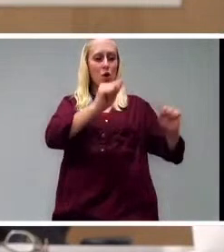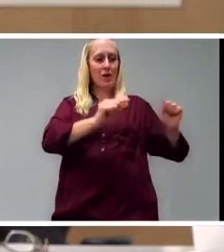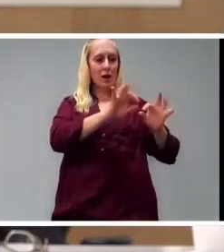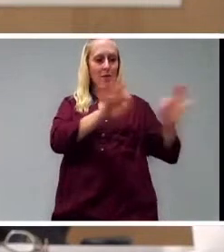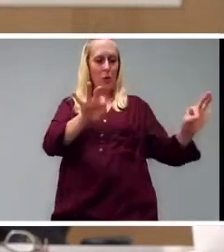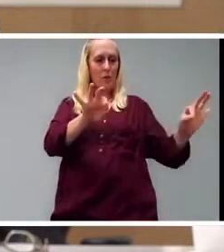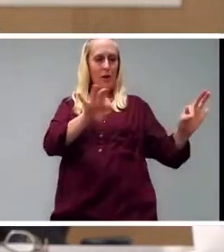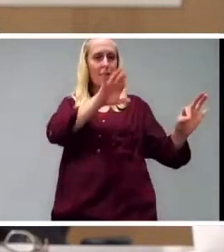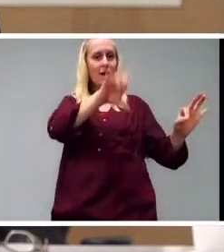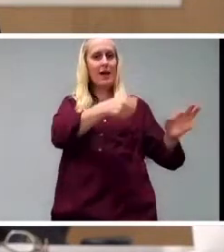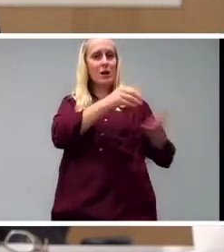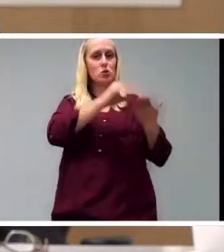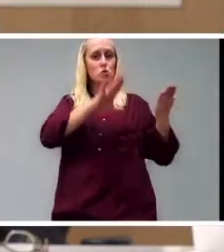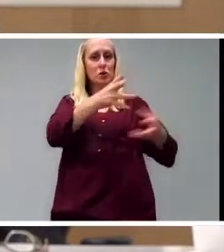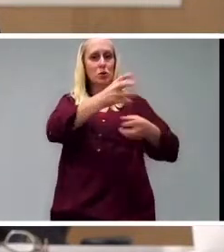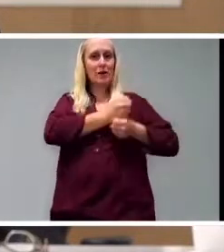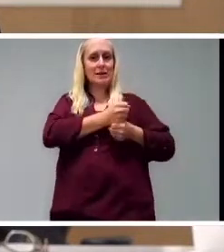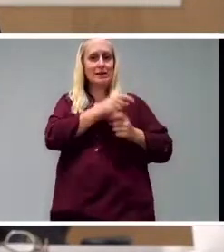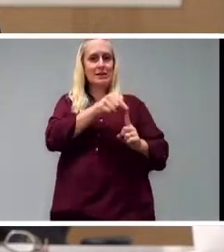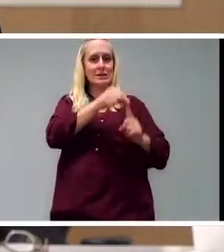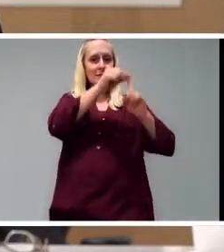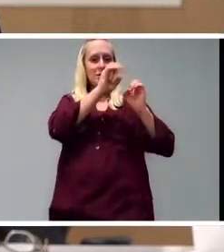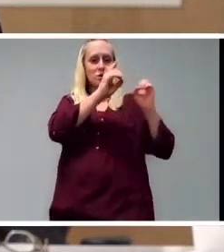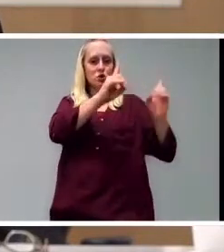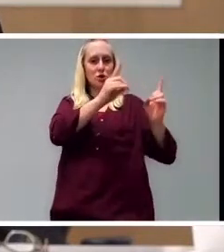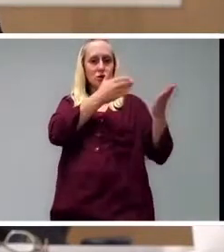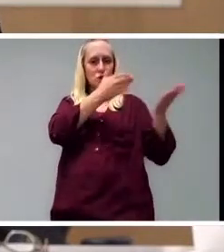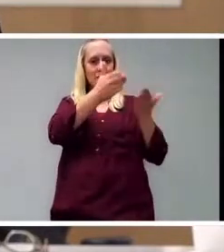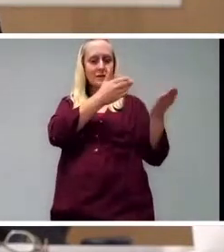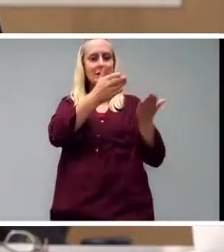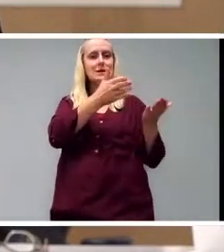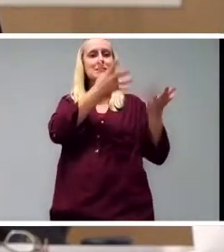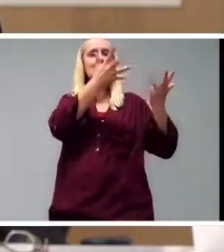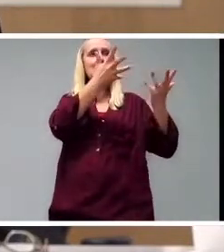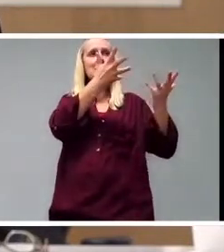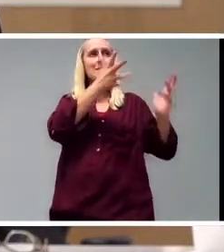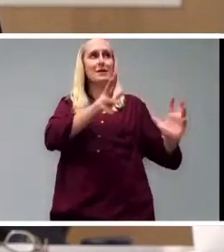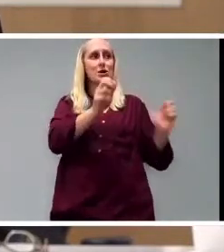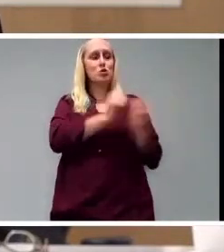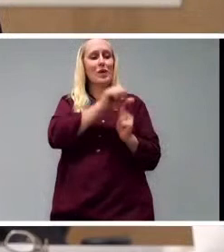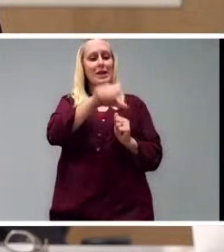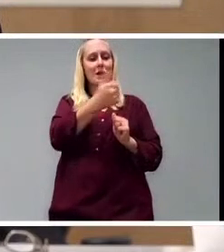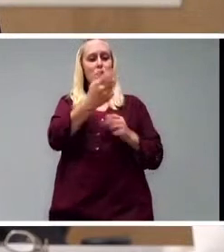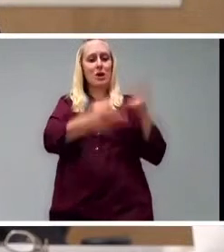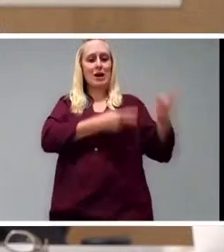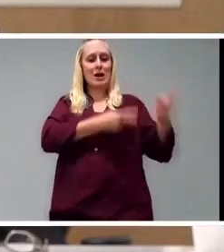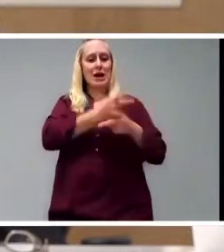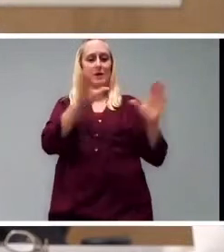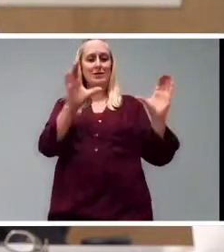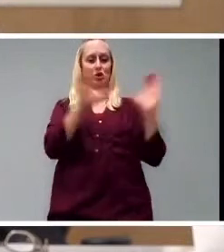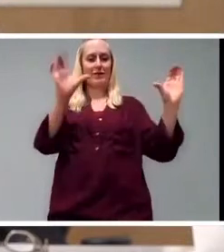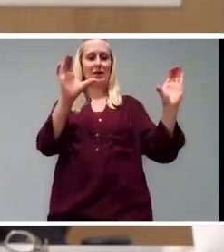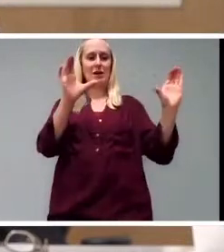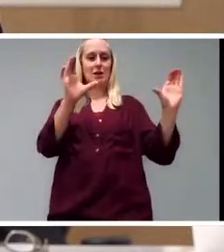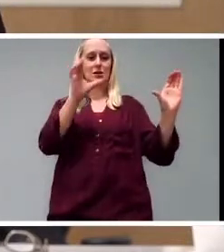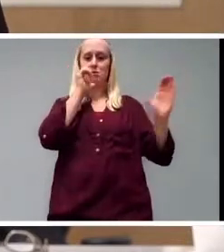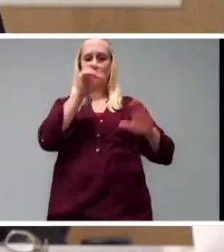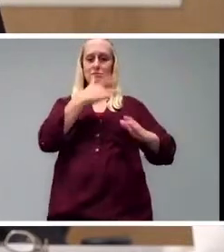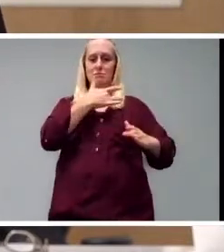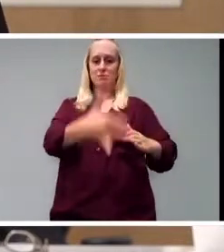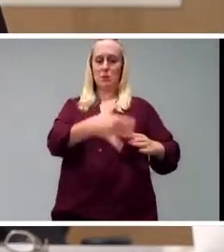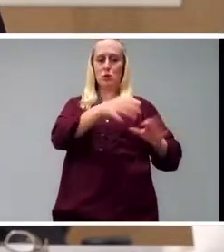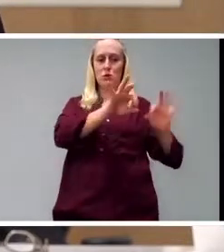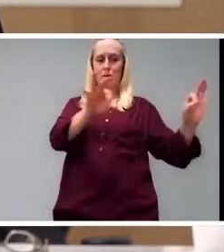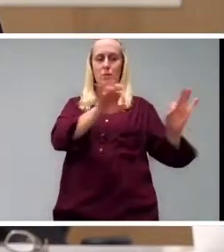who receives special education services and completes with some other certificate, some other document other than that standard diploma,